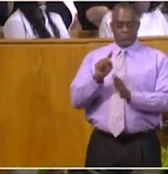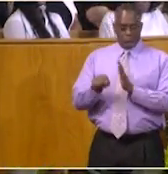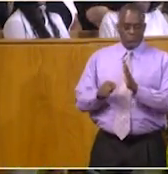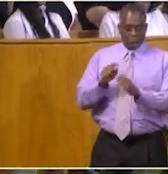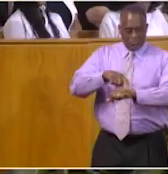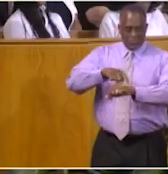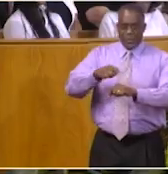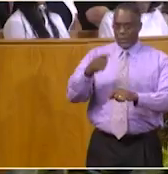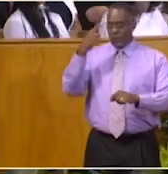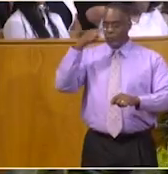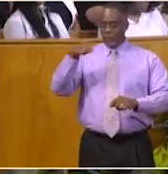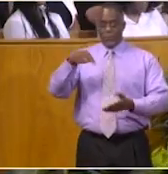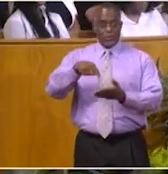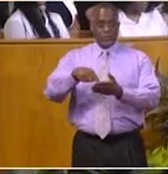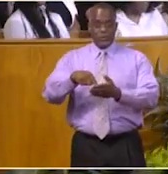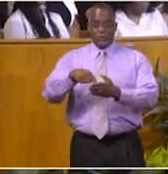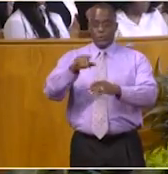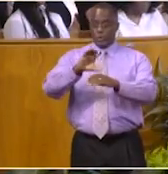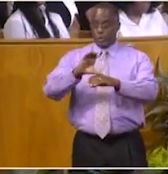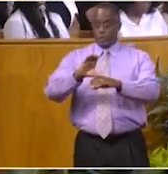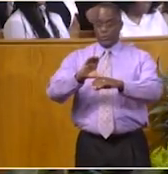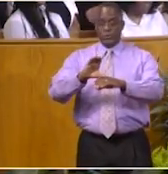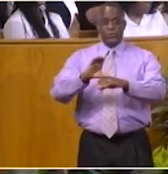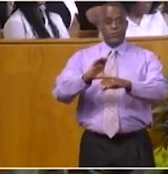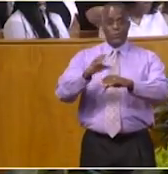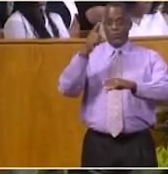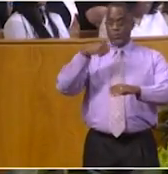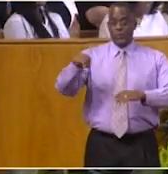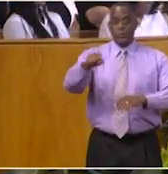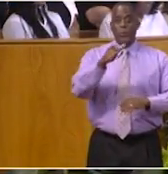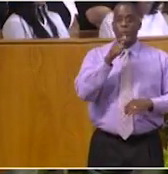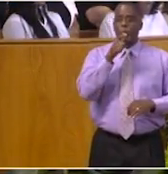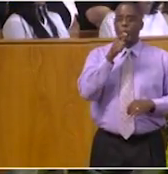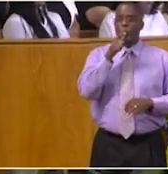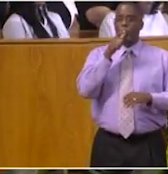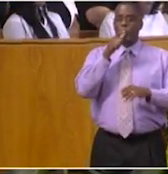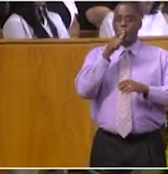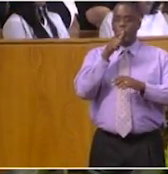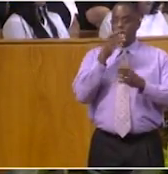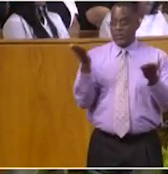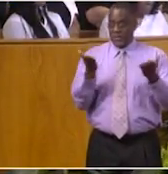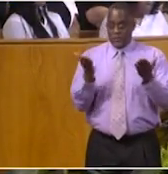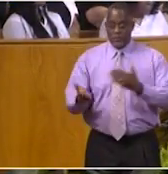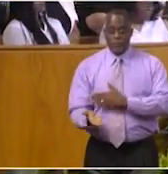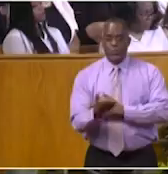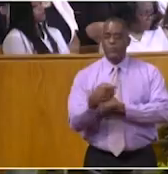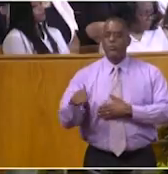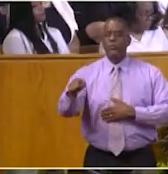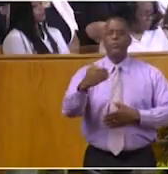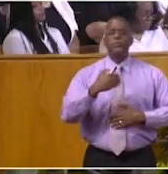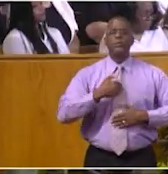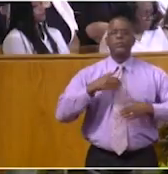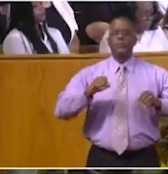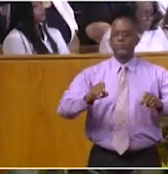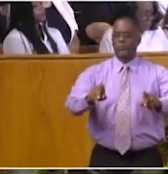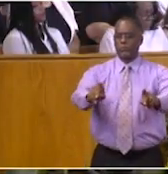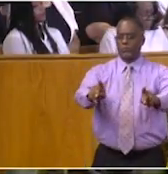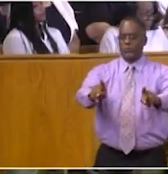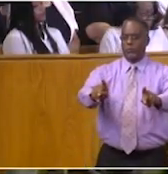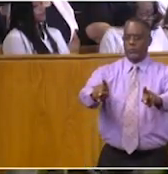of this church. For those of you who are seated here this morning, you have the